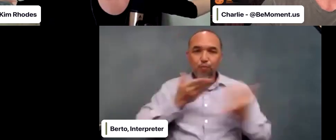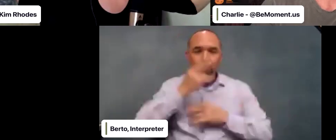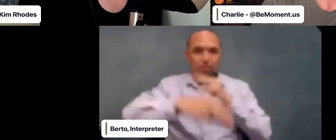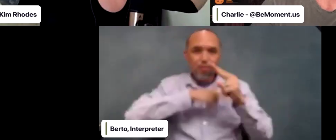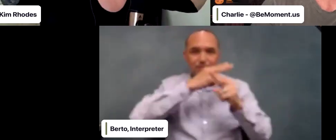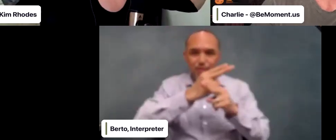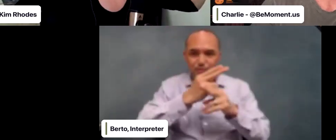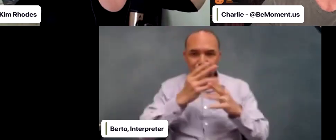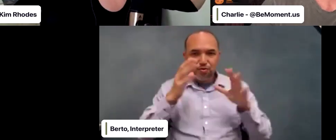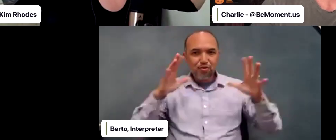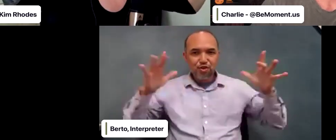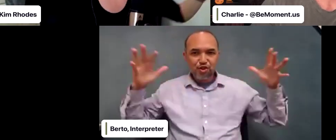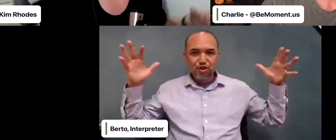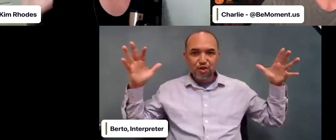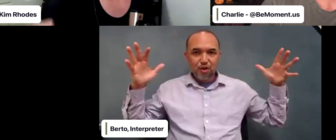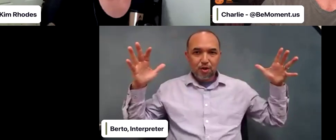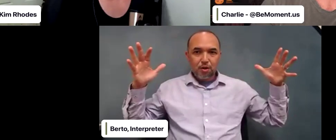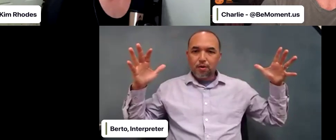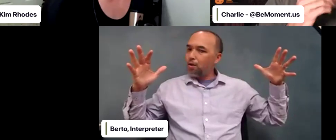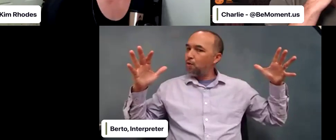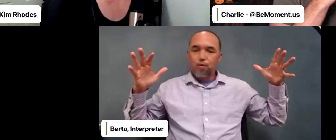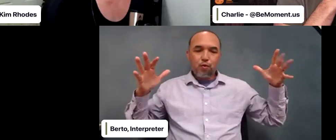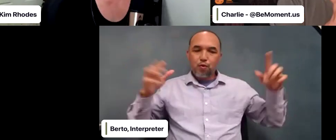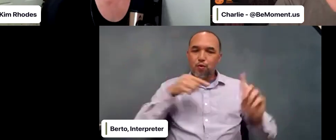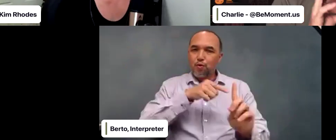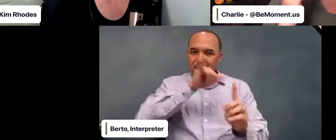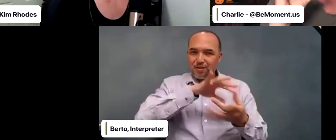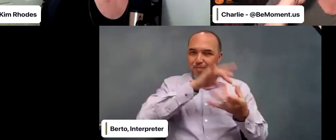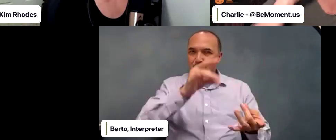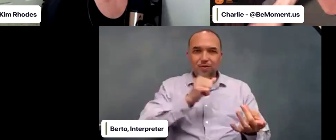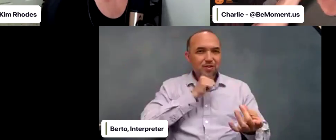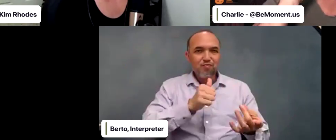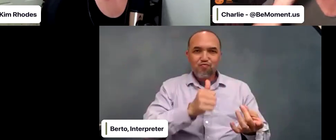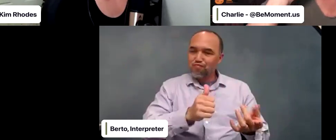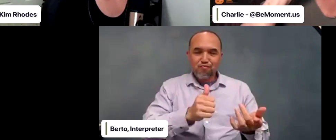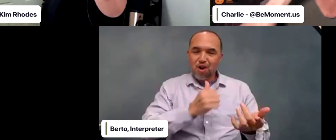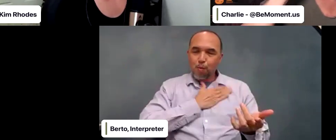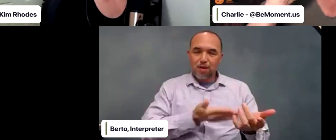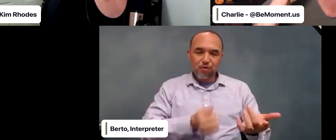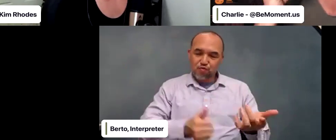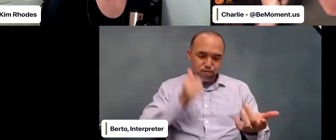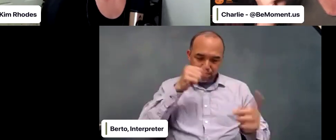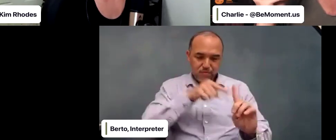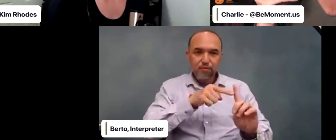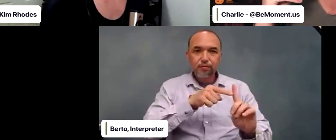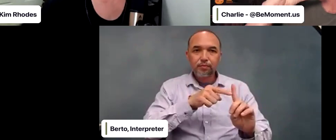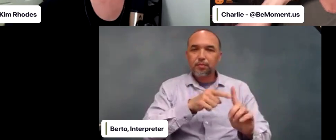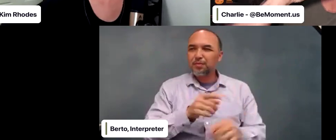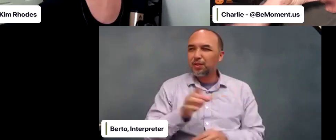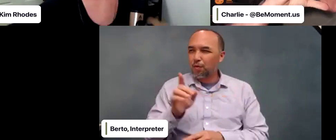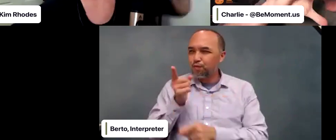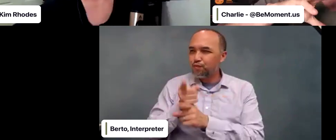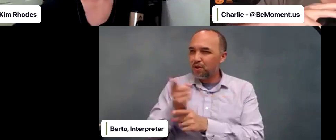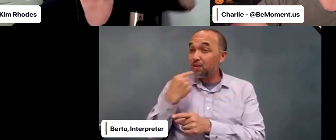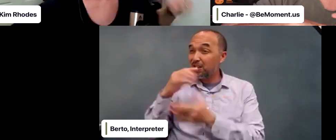nature is something they are unwilling to do. Well, so what I hear you saying too is there's an attachment within that, right? Like